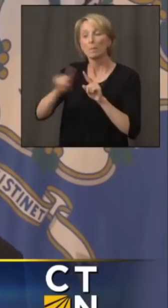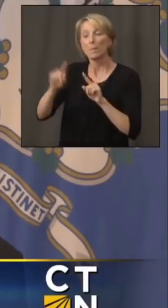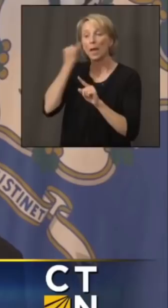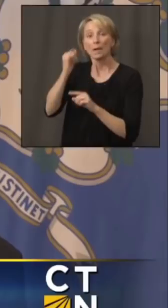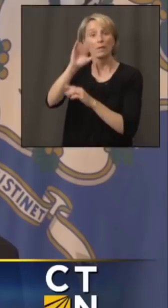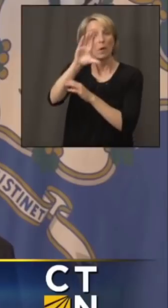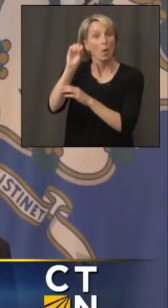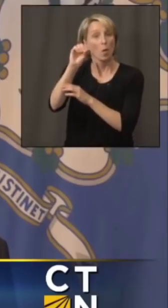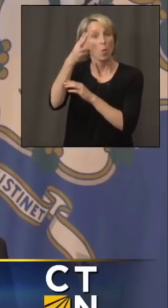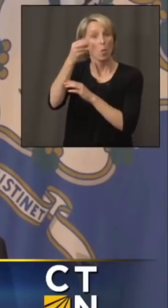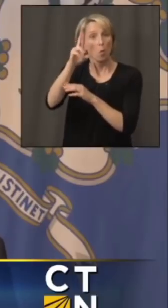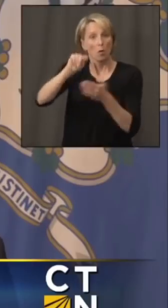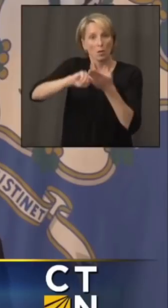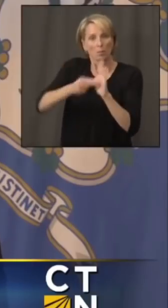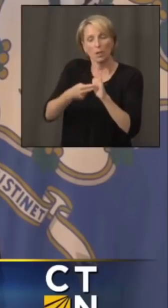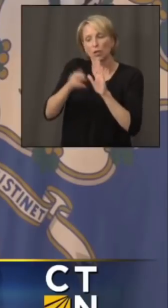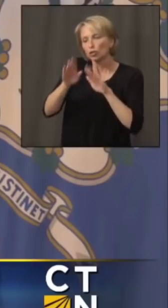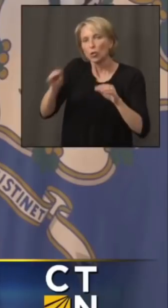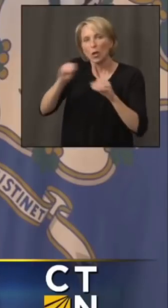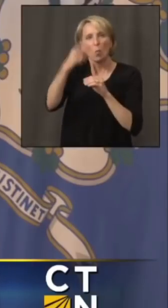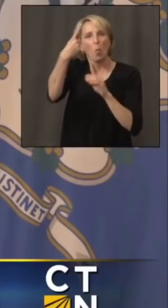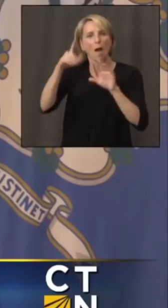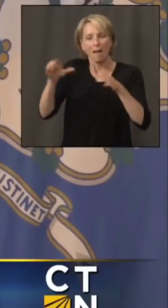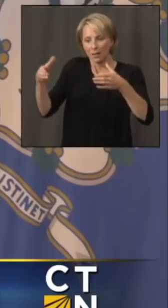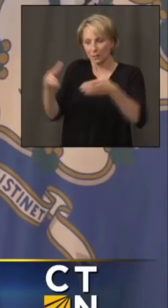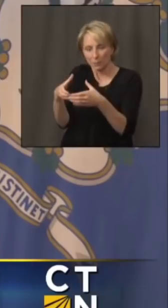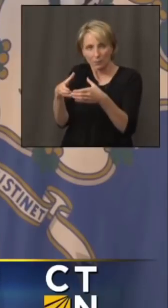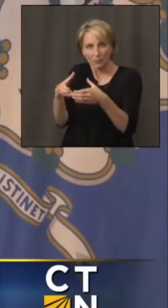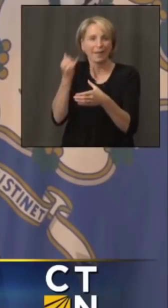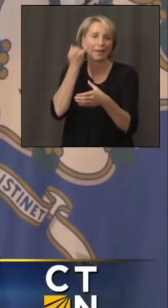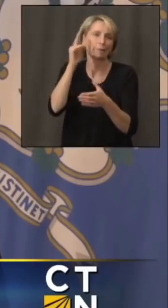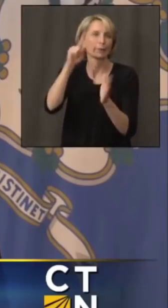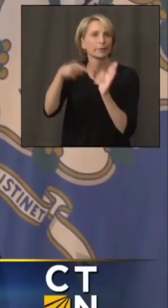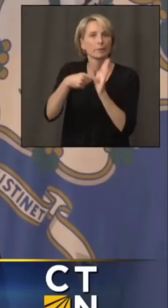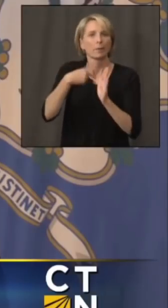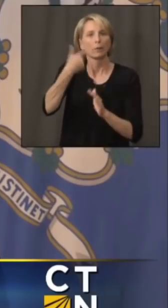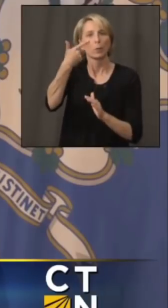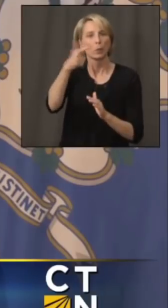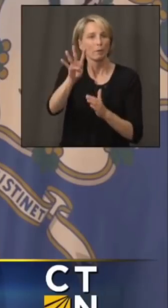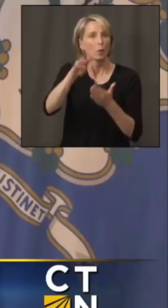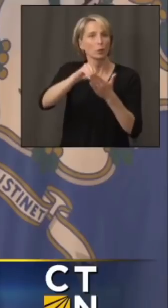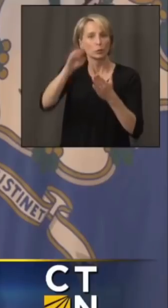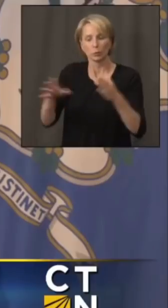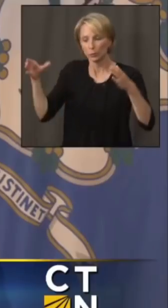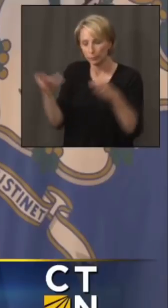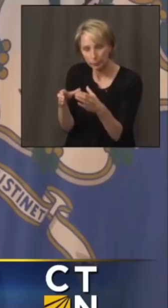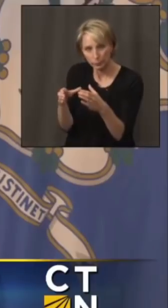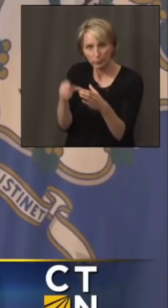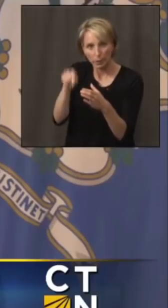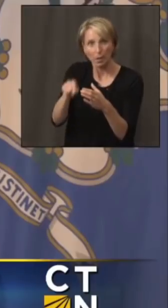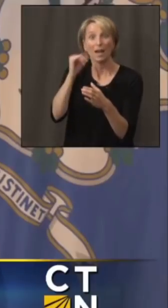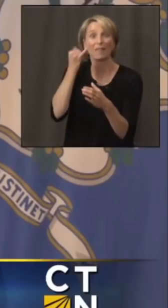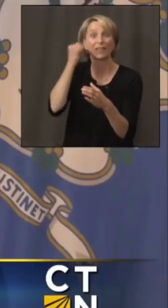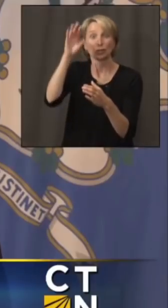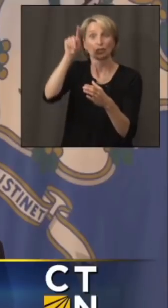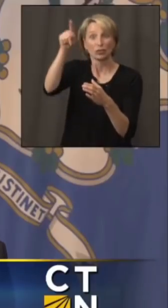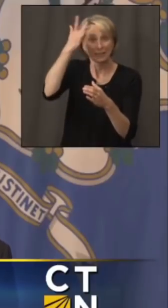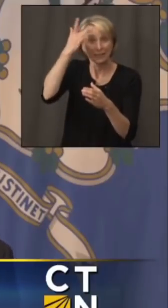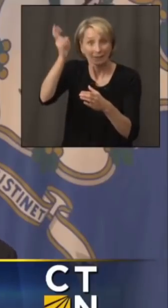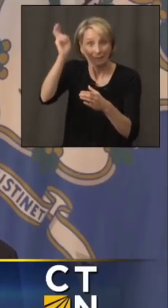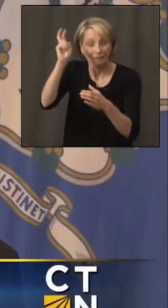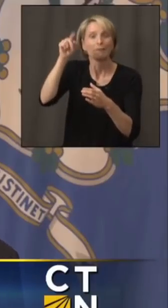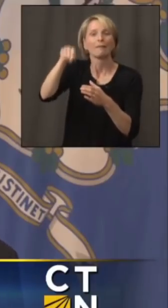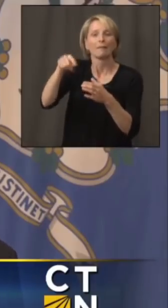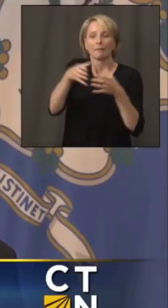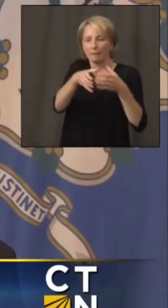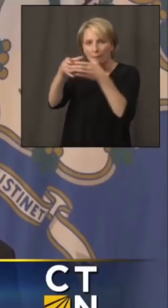just those kids within that third grade class. Those 24 kids would have to quarantine plus the teacher for a period of time.